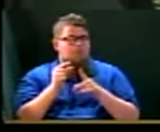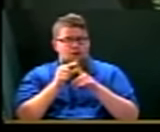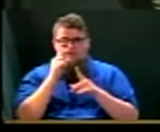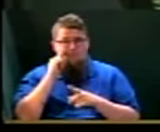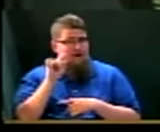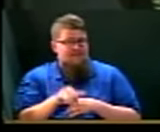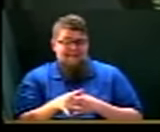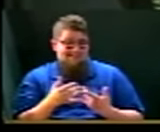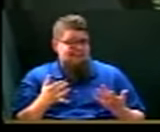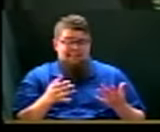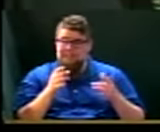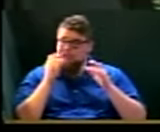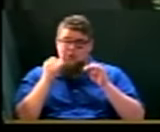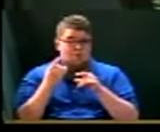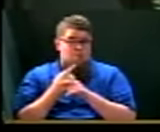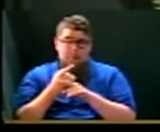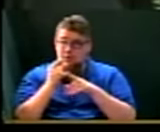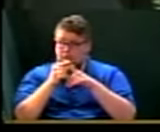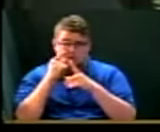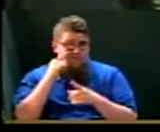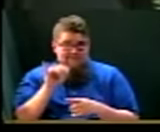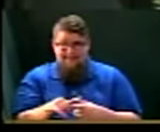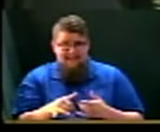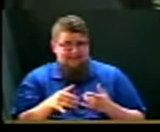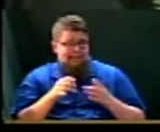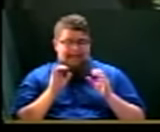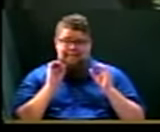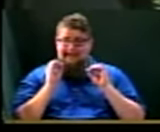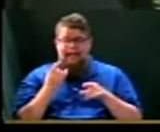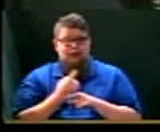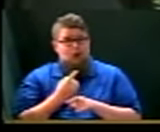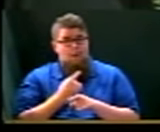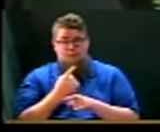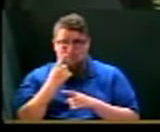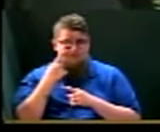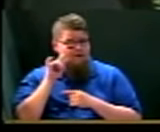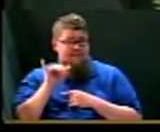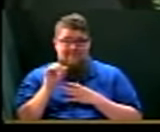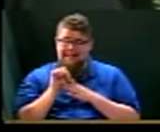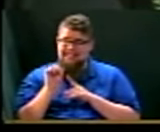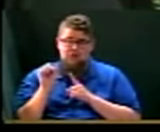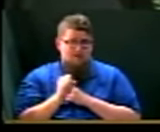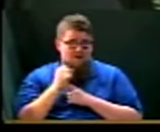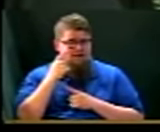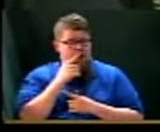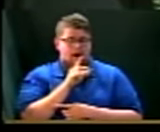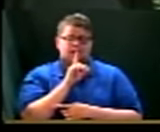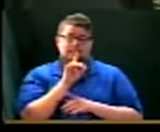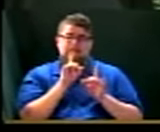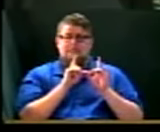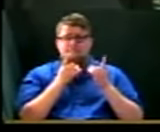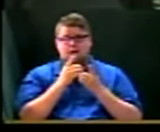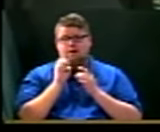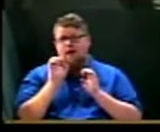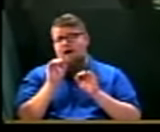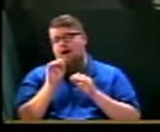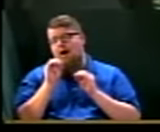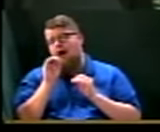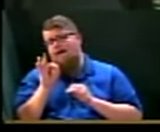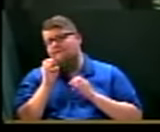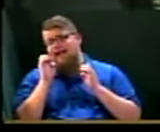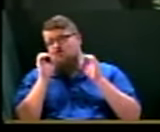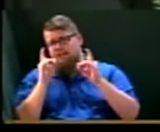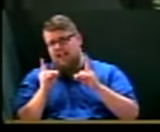there are no appropriate words for this. Nothing's appropriate about the situation our Department of Education has repeatedly